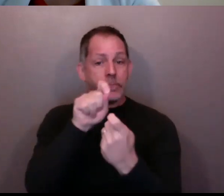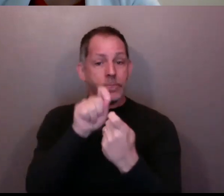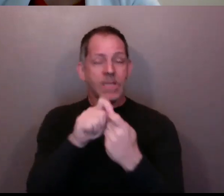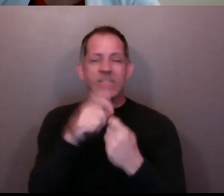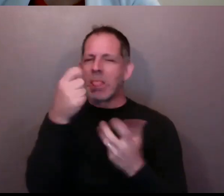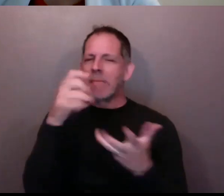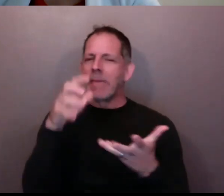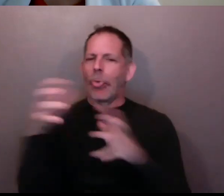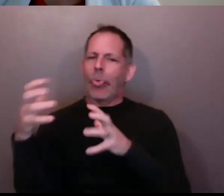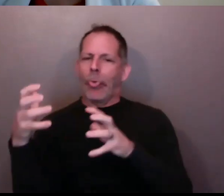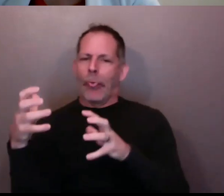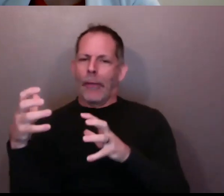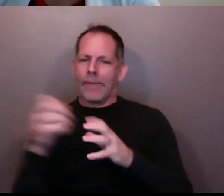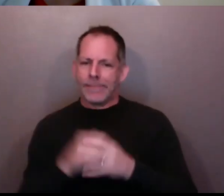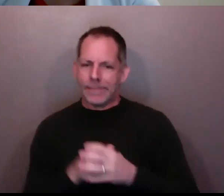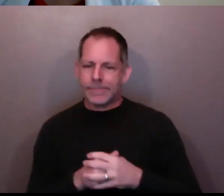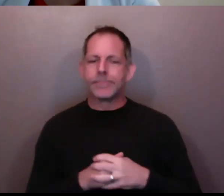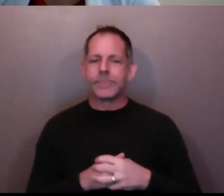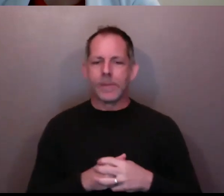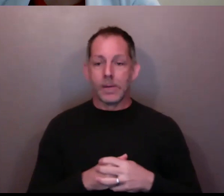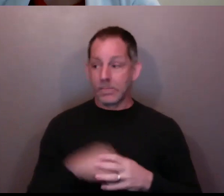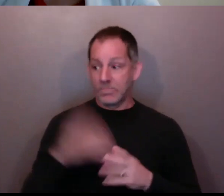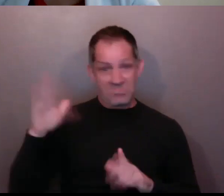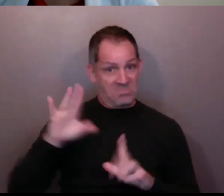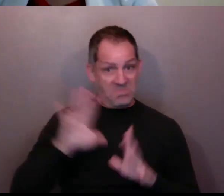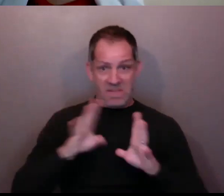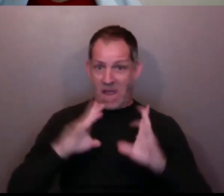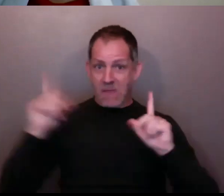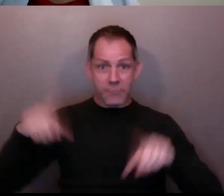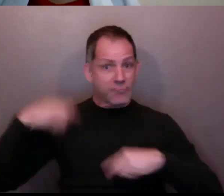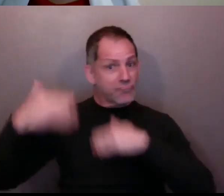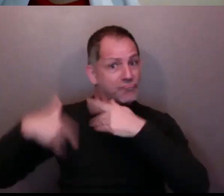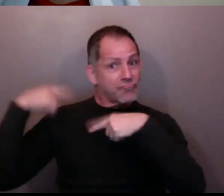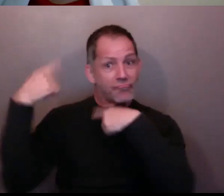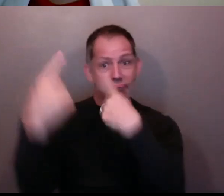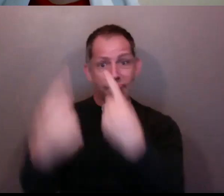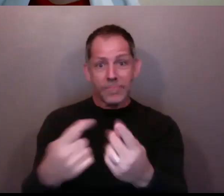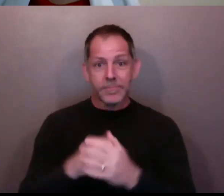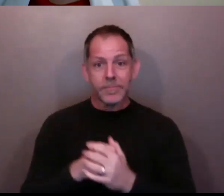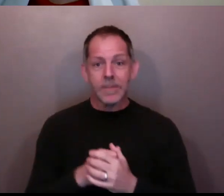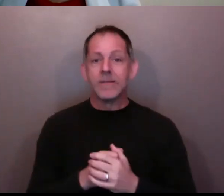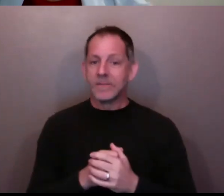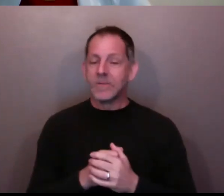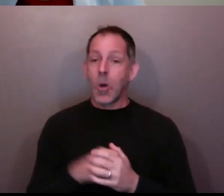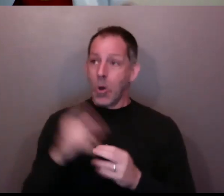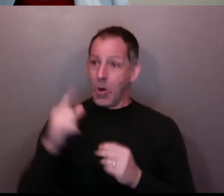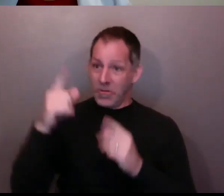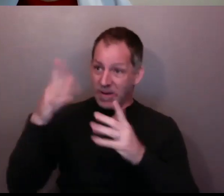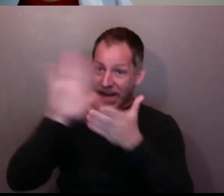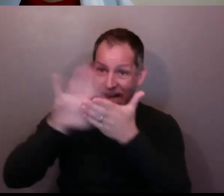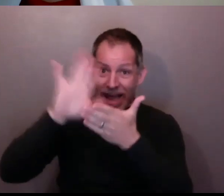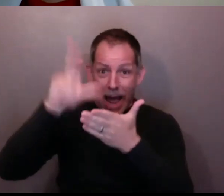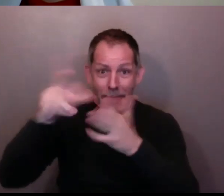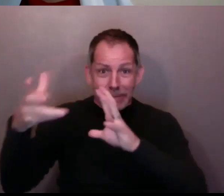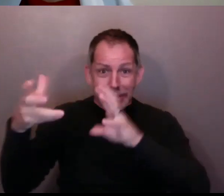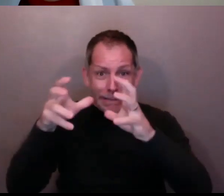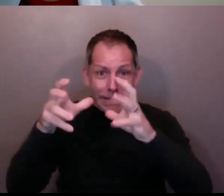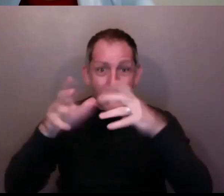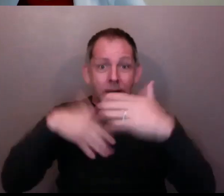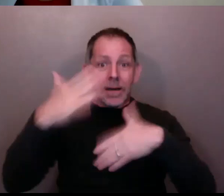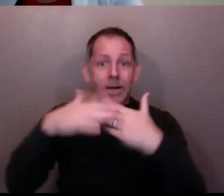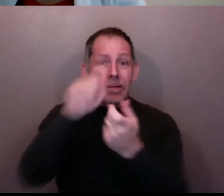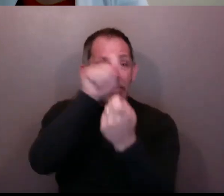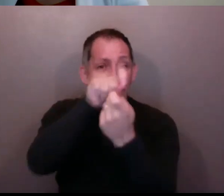time, and, you know, we get back on track and catch up, and I anticipate that that's what will occur this time. So no